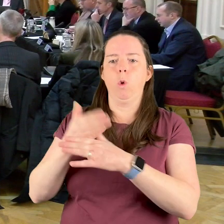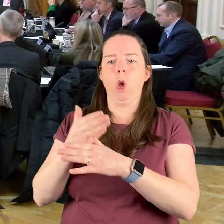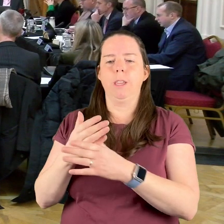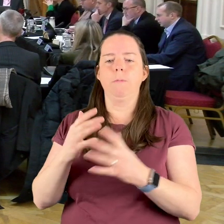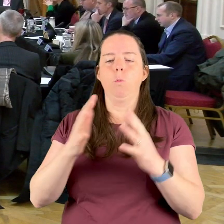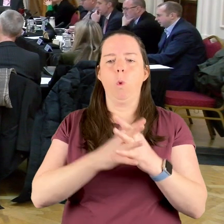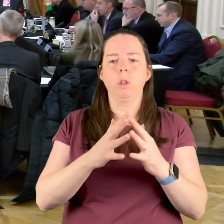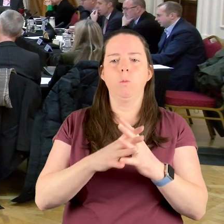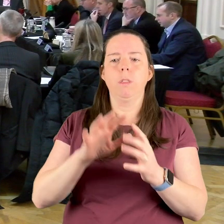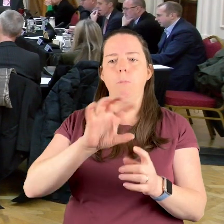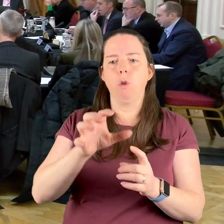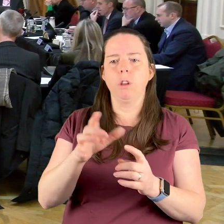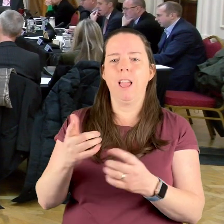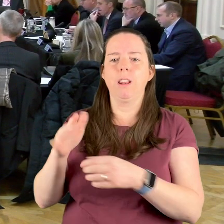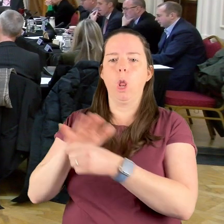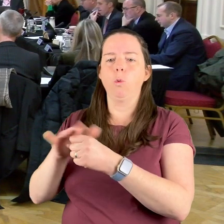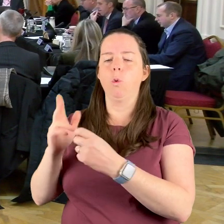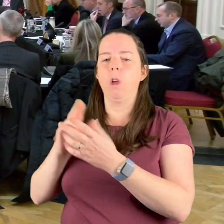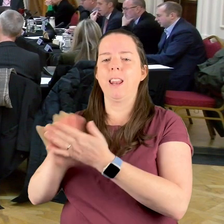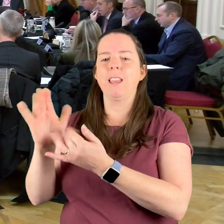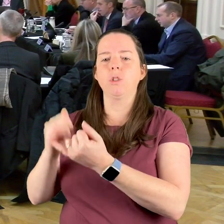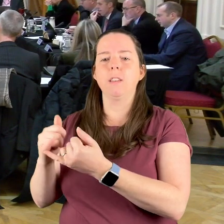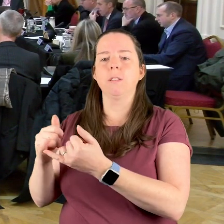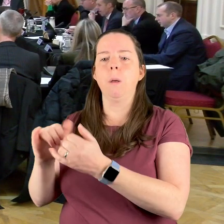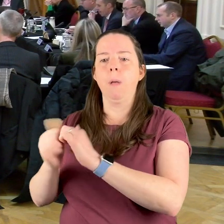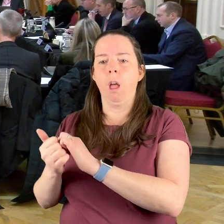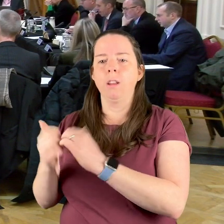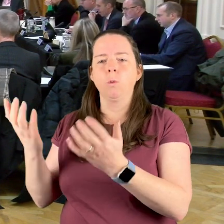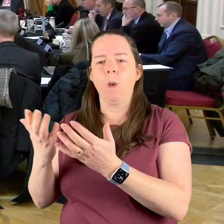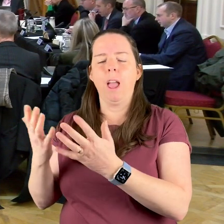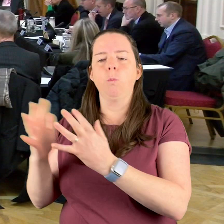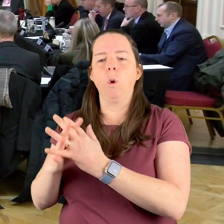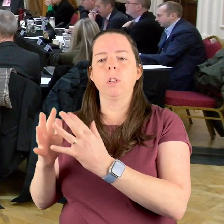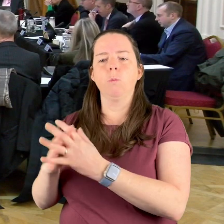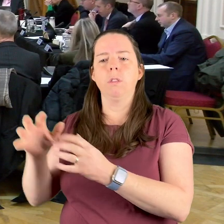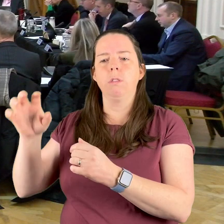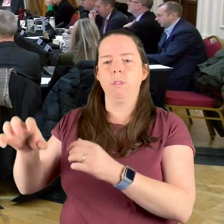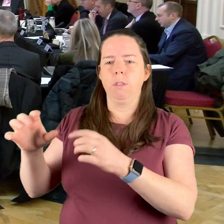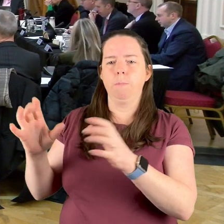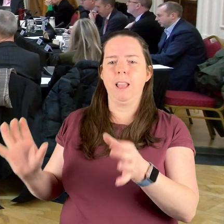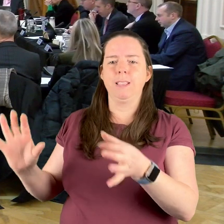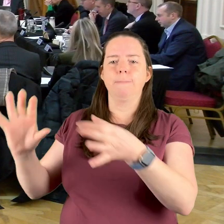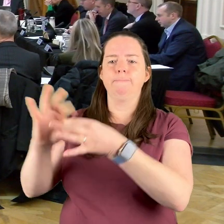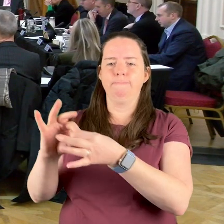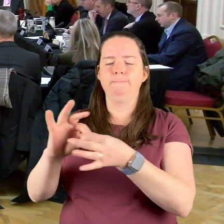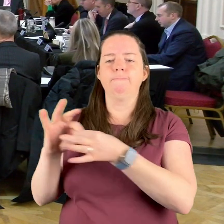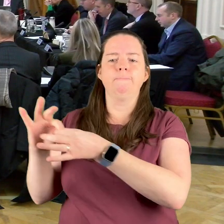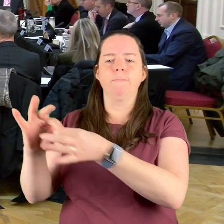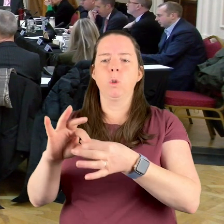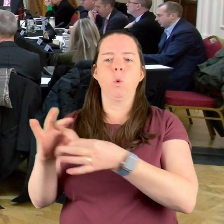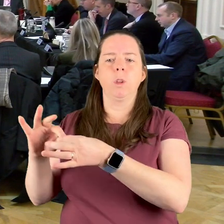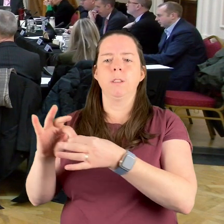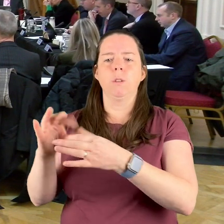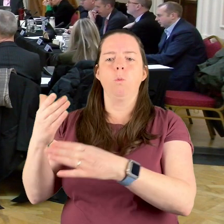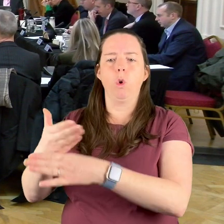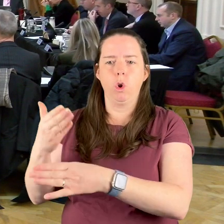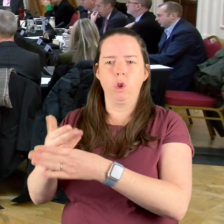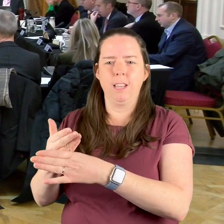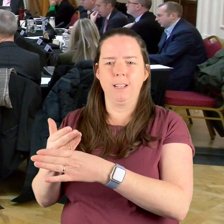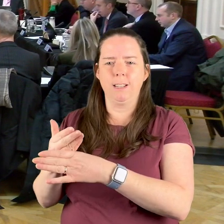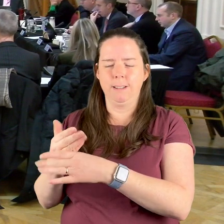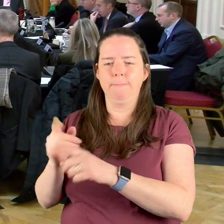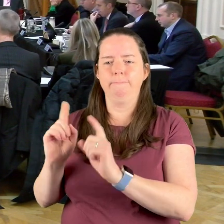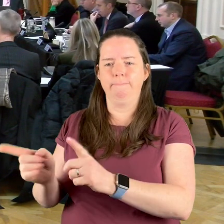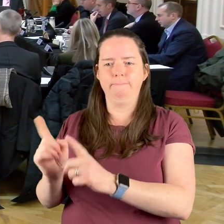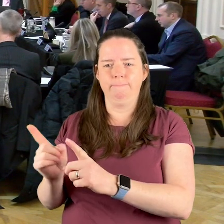covers joint working for between Wandsworth Borough and the local NHS partners